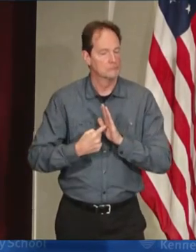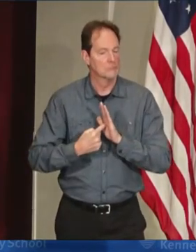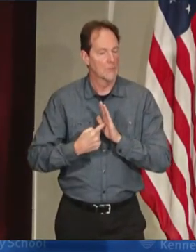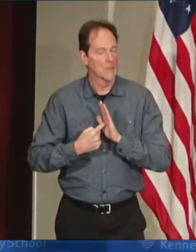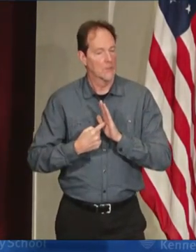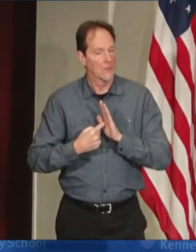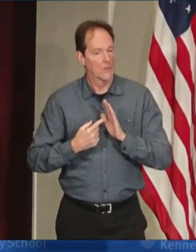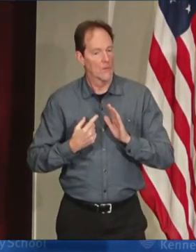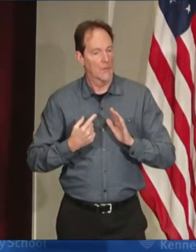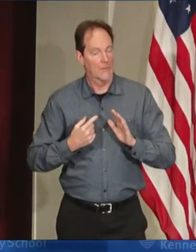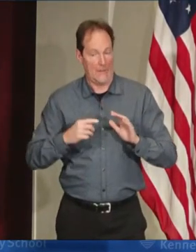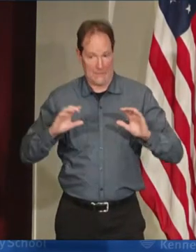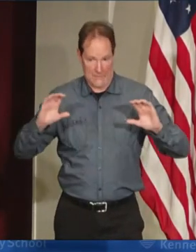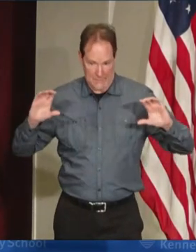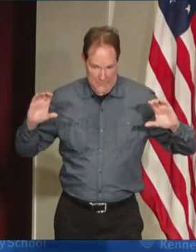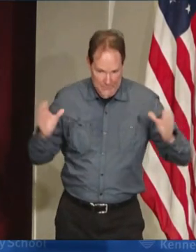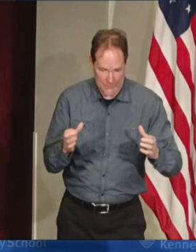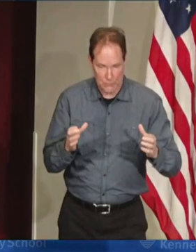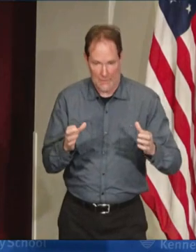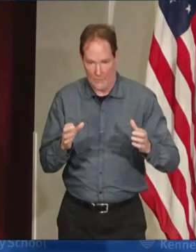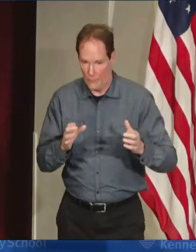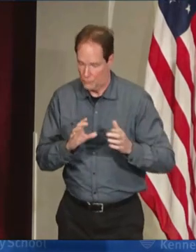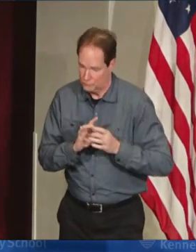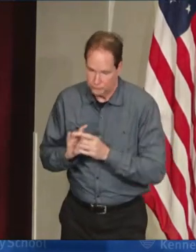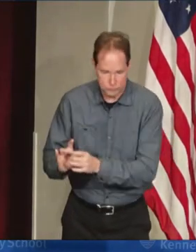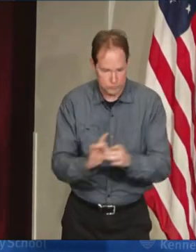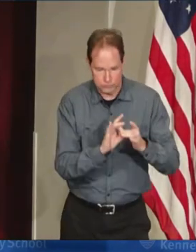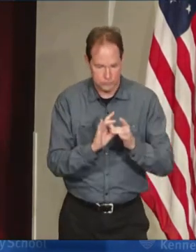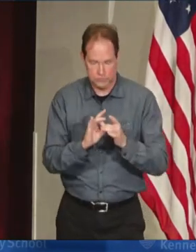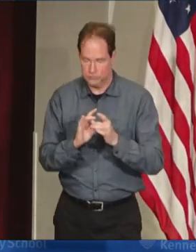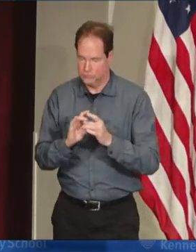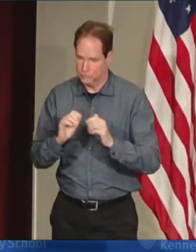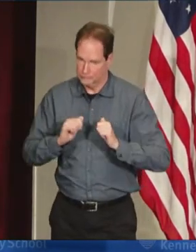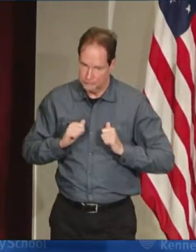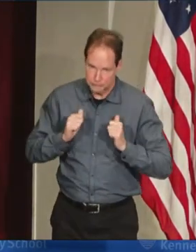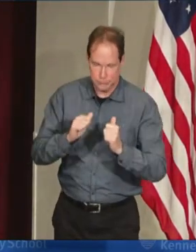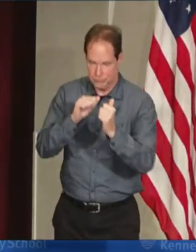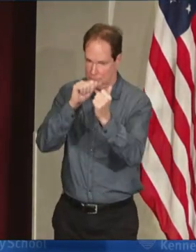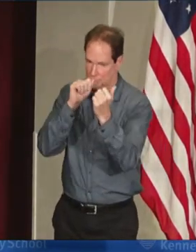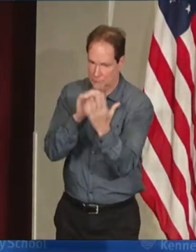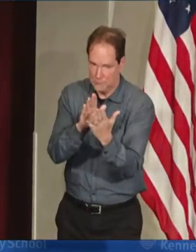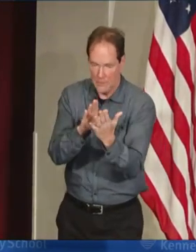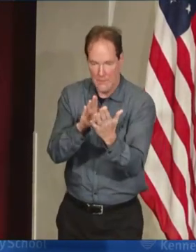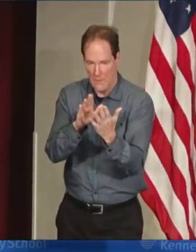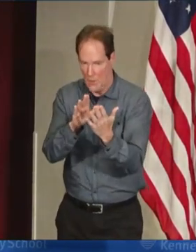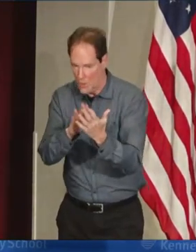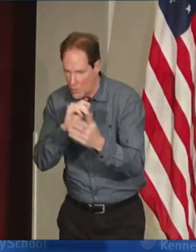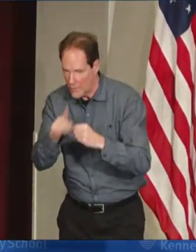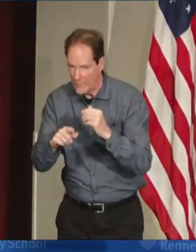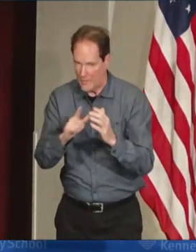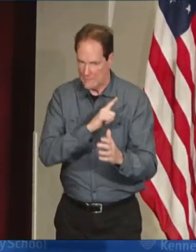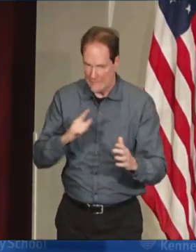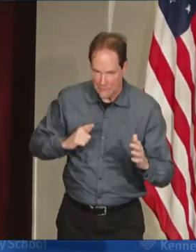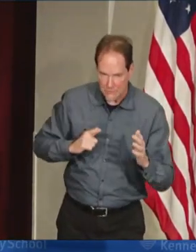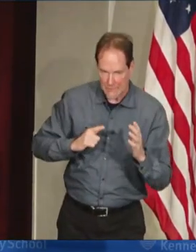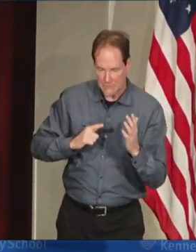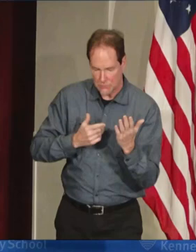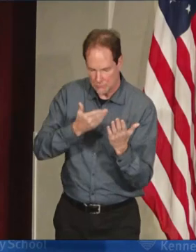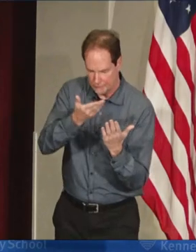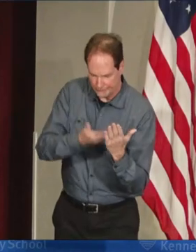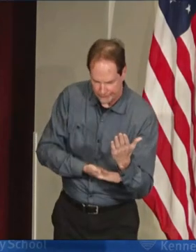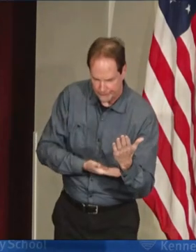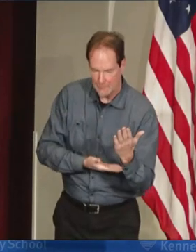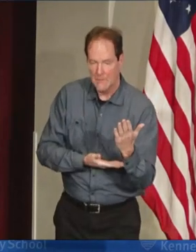coming together and having our voices heard, becoming knowledgeable about legislation, challenging the system,